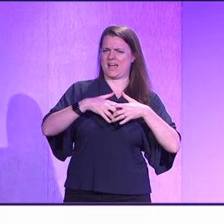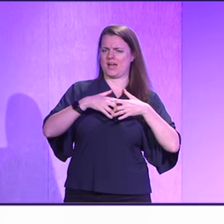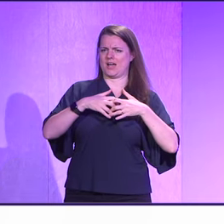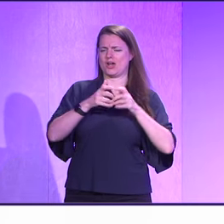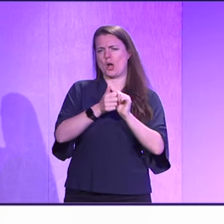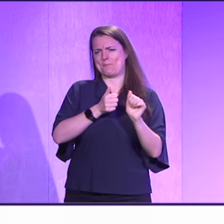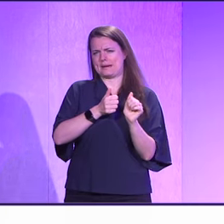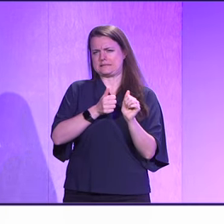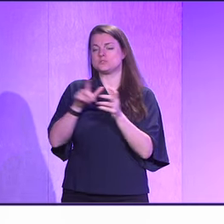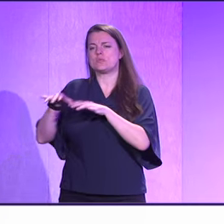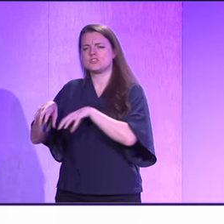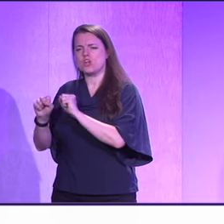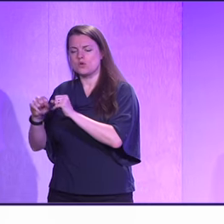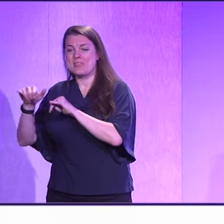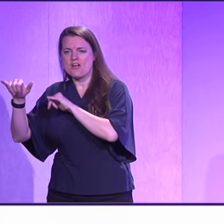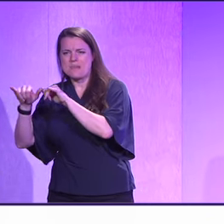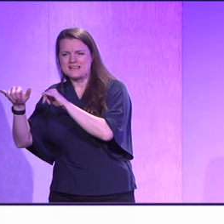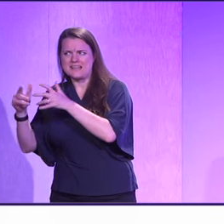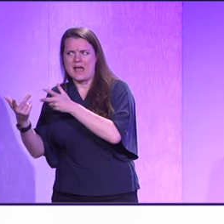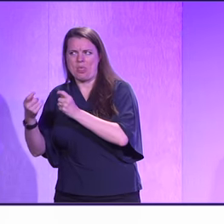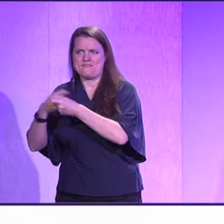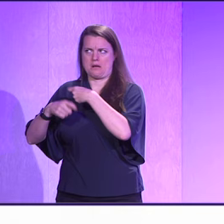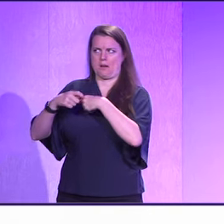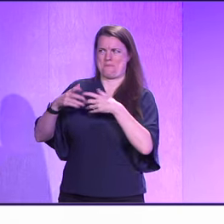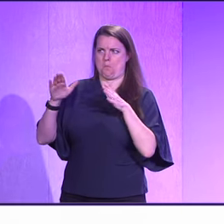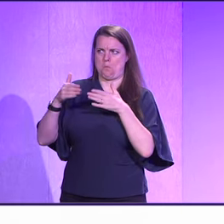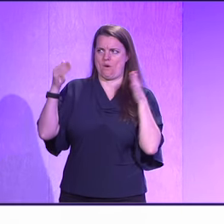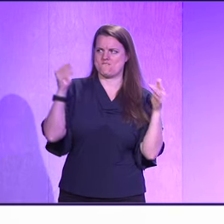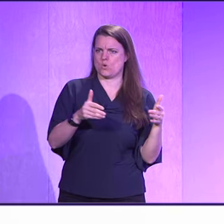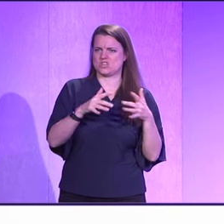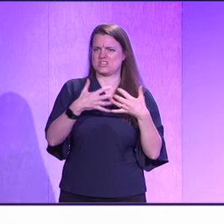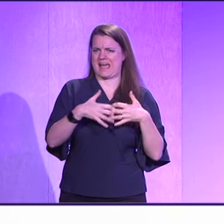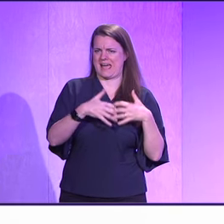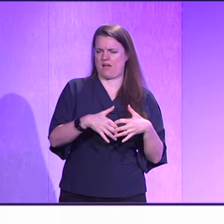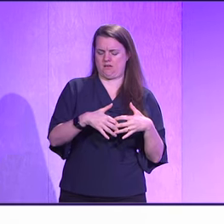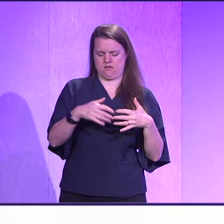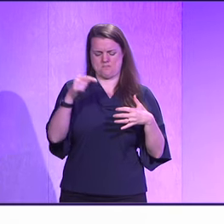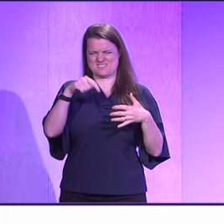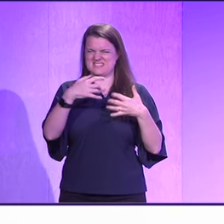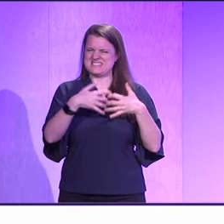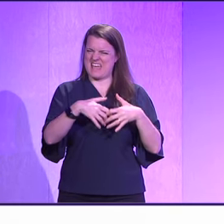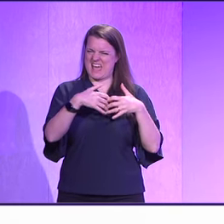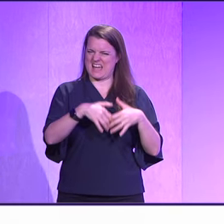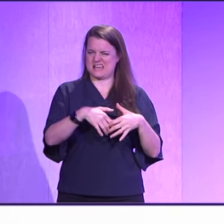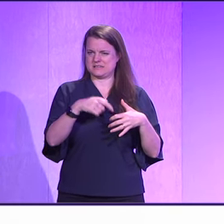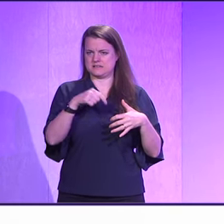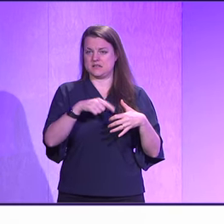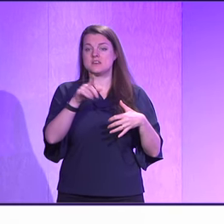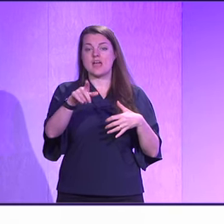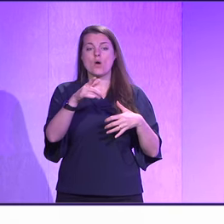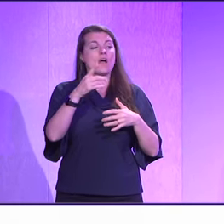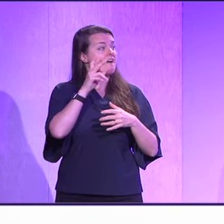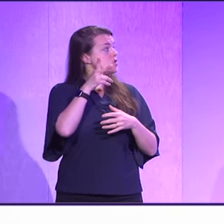is a system for dealing with flight planning, and it comes from Lufthansa Tech. Now, none of you have